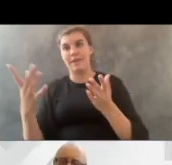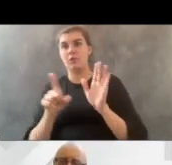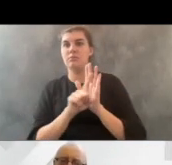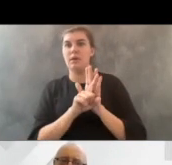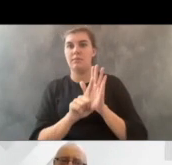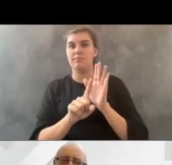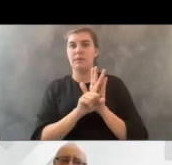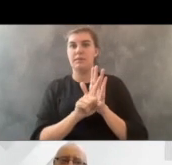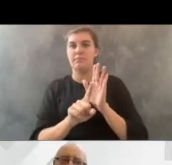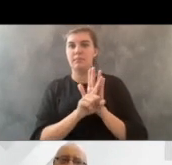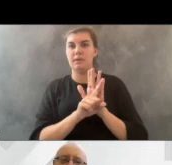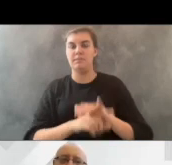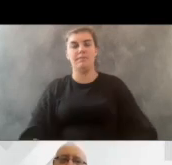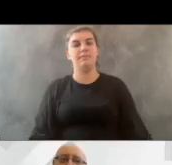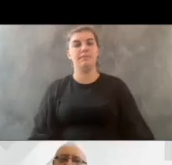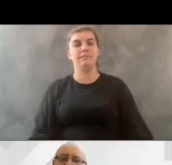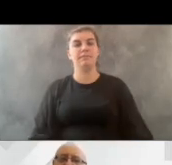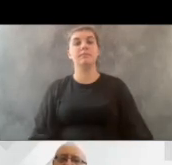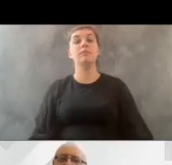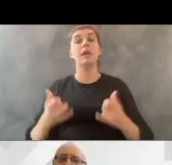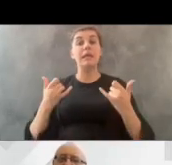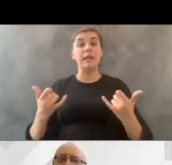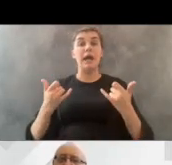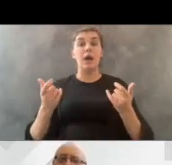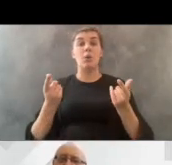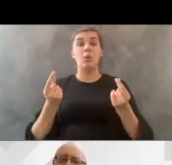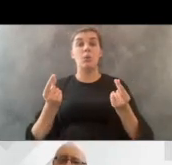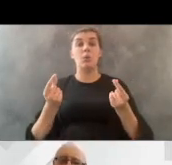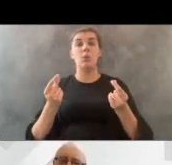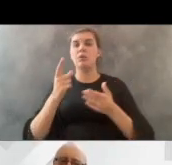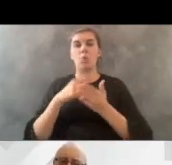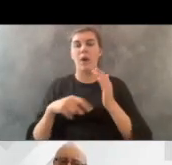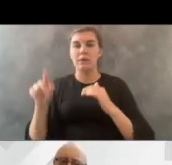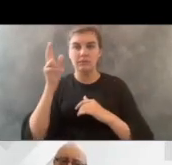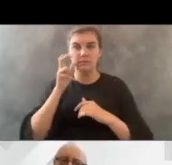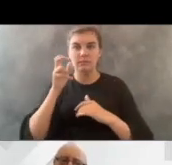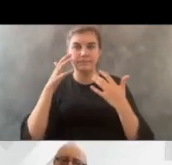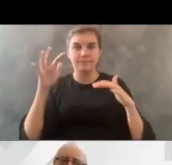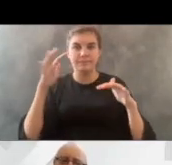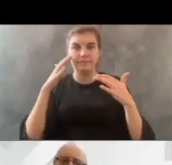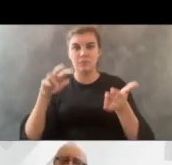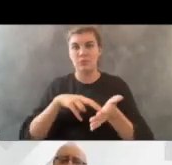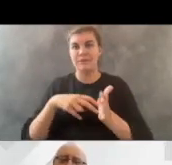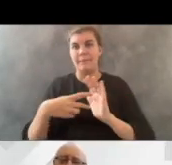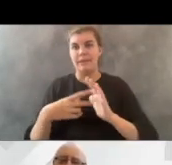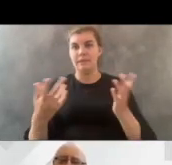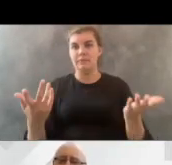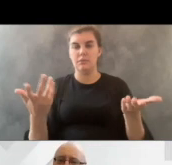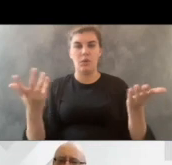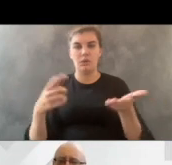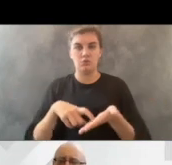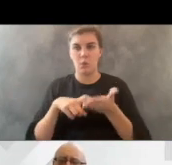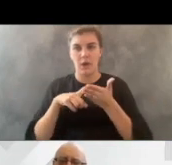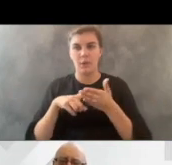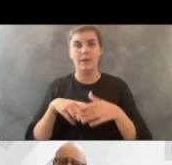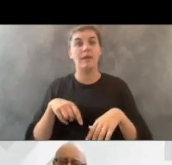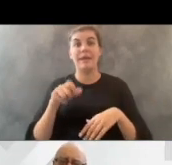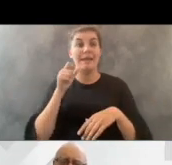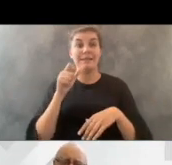intervals, except when another audible indication from the same device is active. When another audible